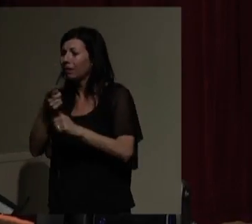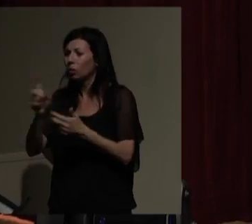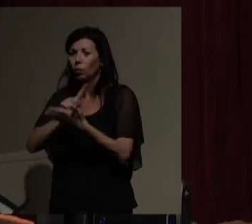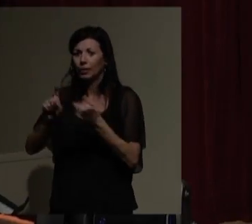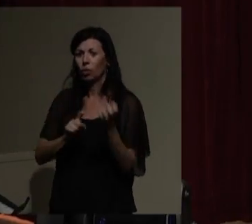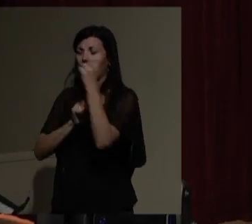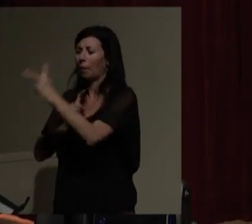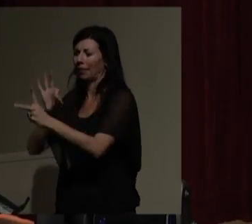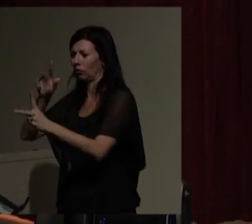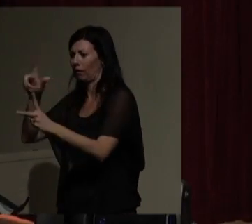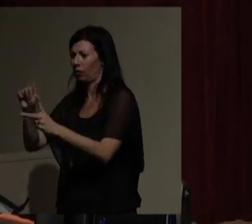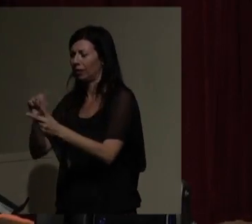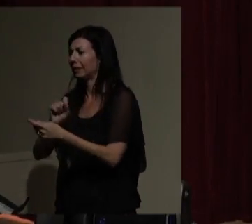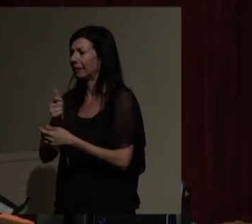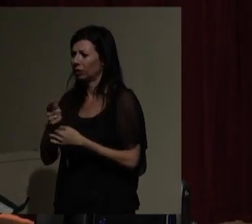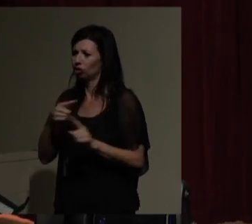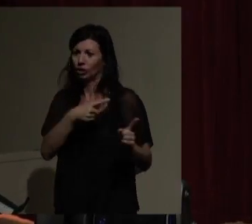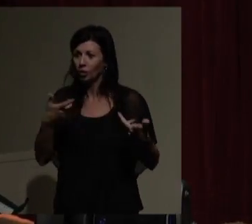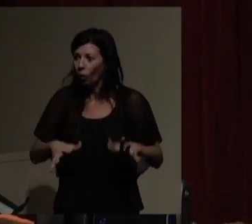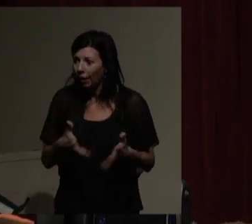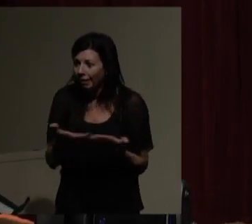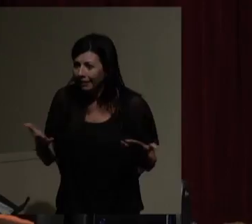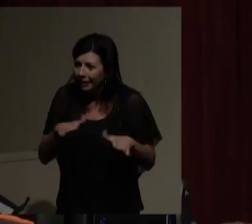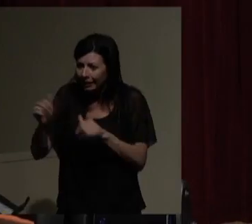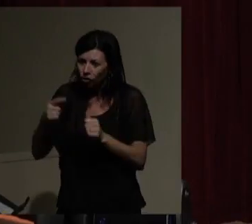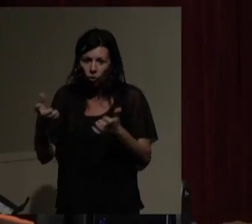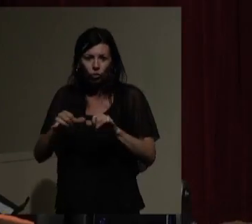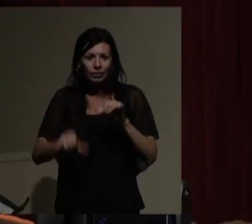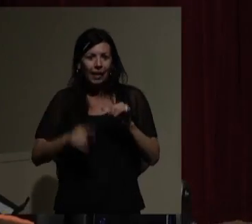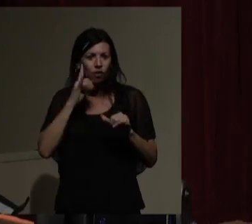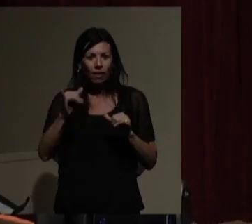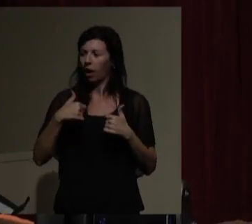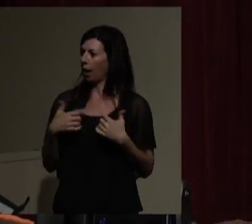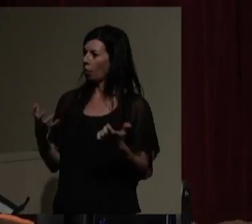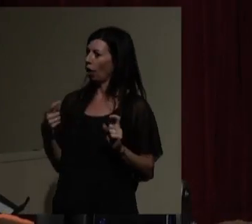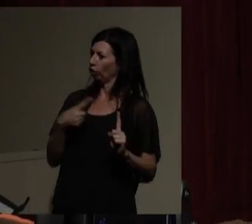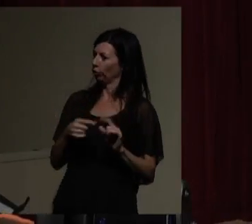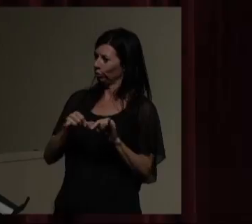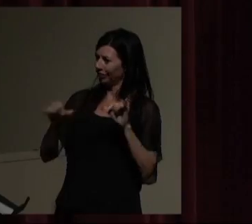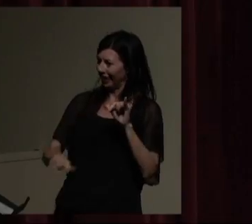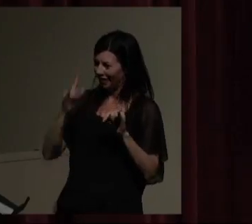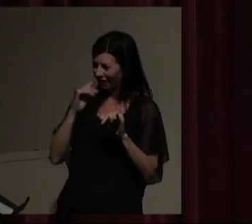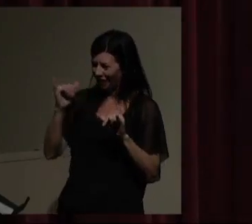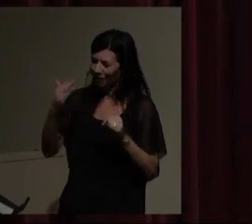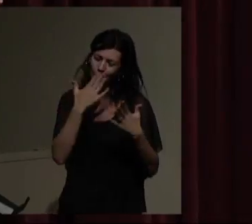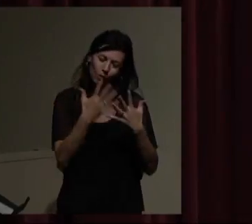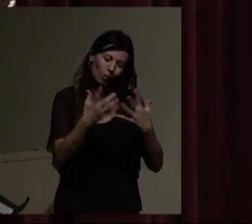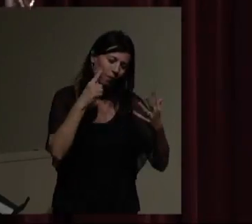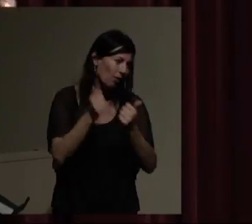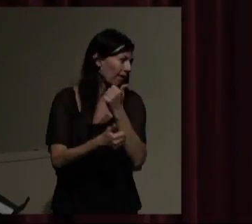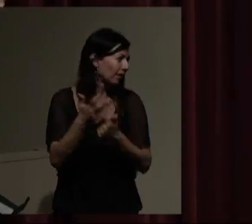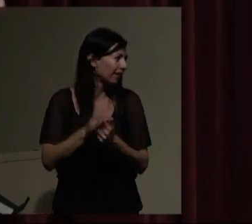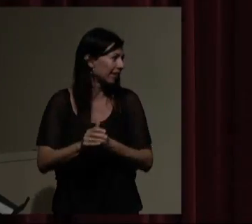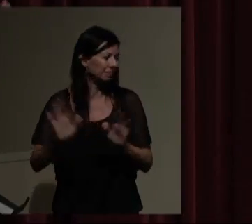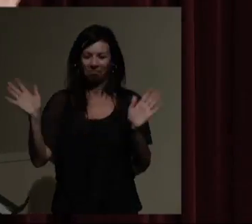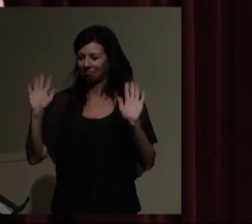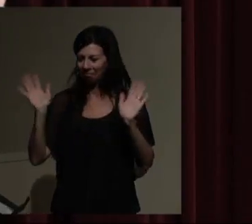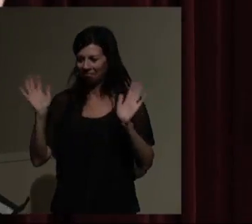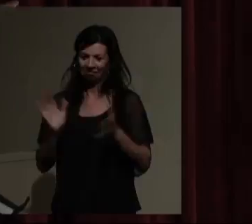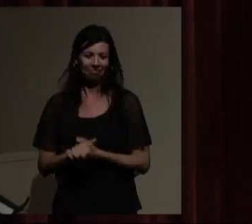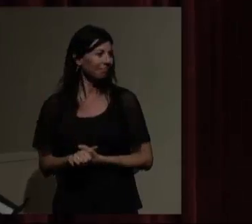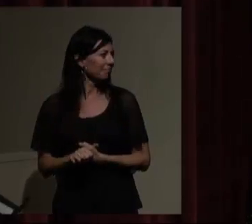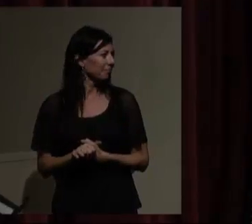back in a few weeks. She doesn't want to leave. She wants to stay forever, and I want her to stay forever. So thank you so much for everything.